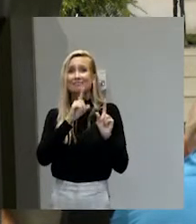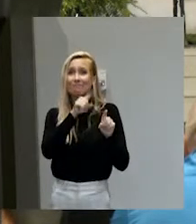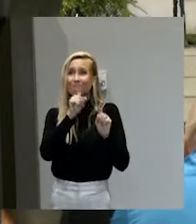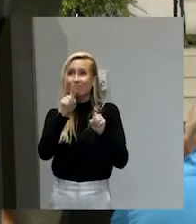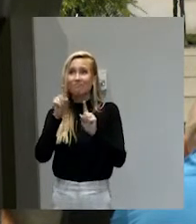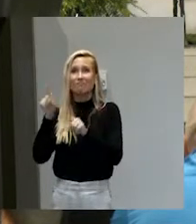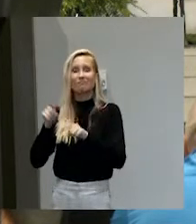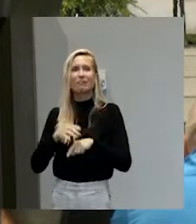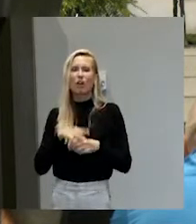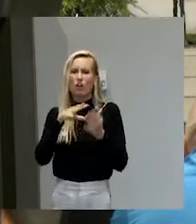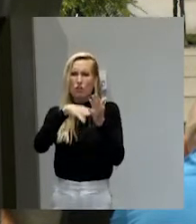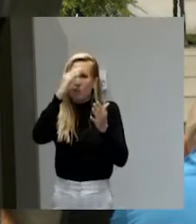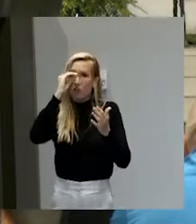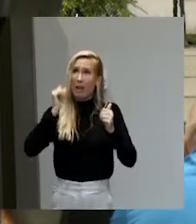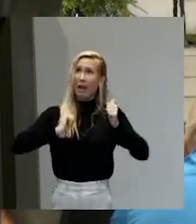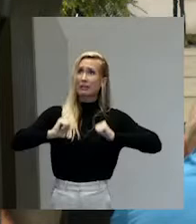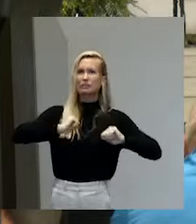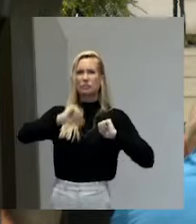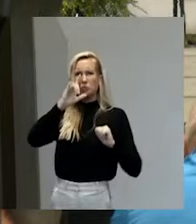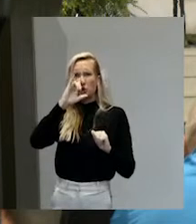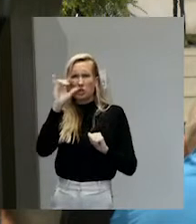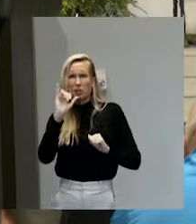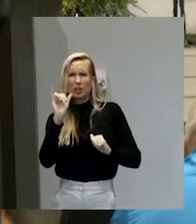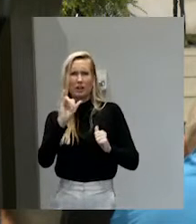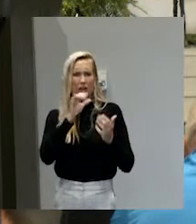different techniques. So for someone like Violet,